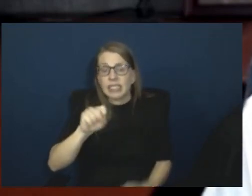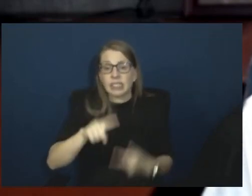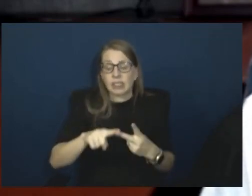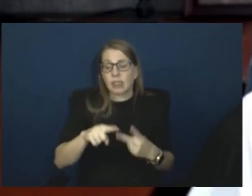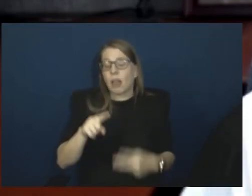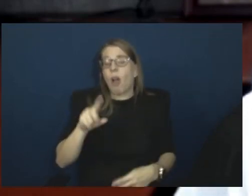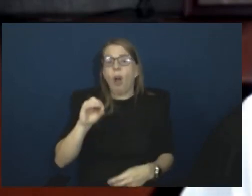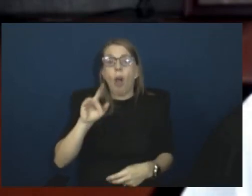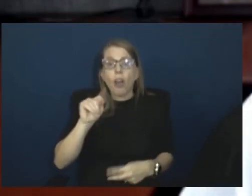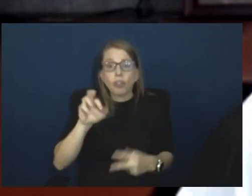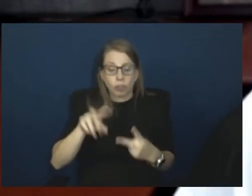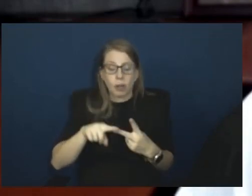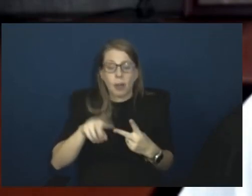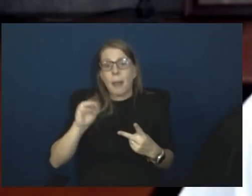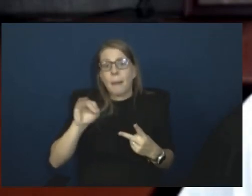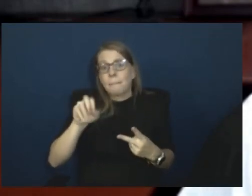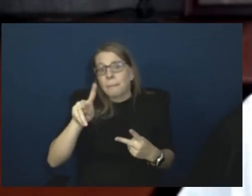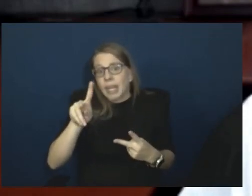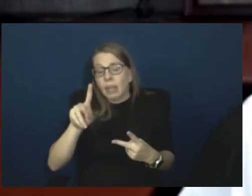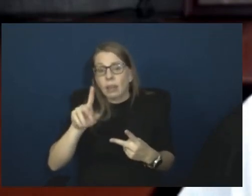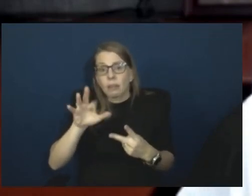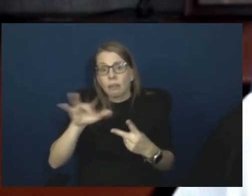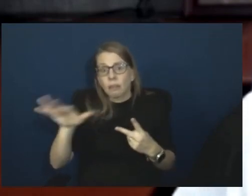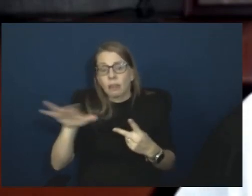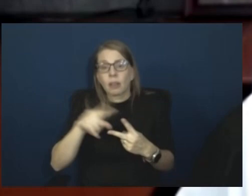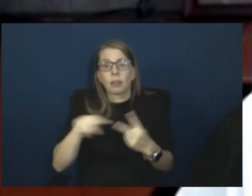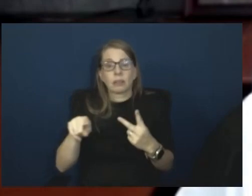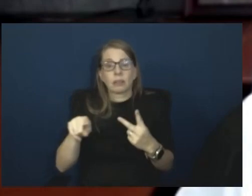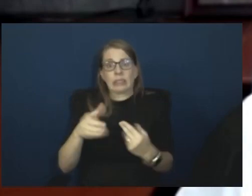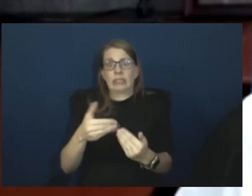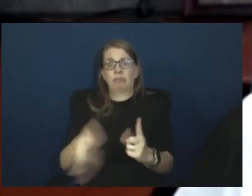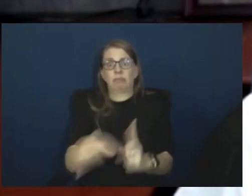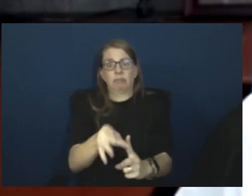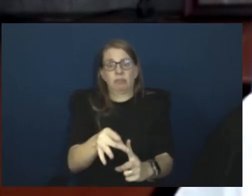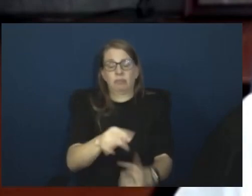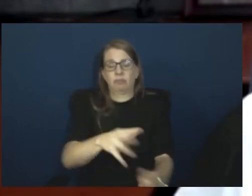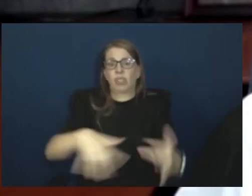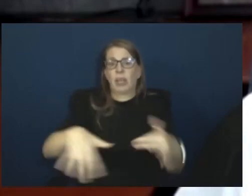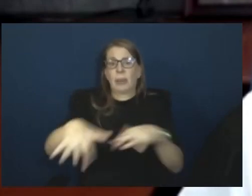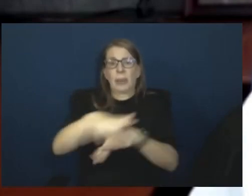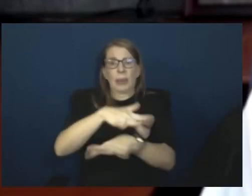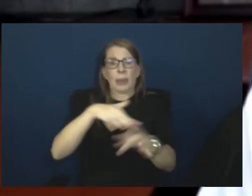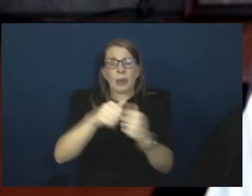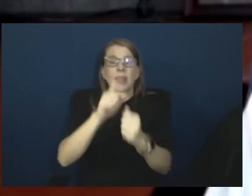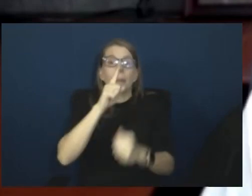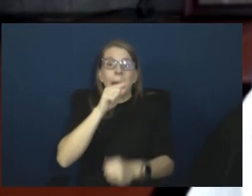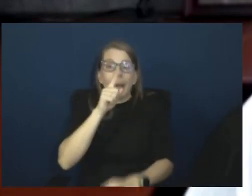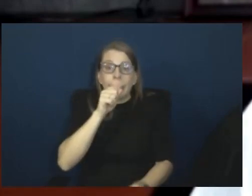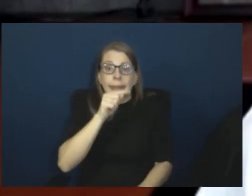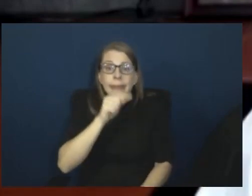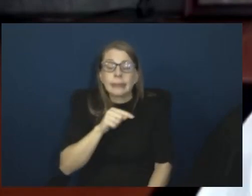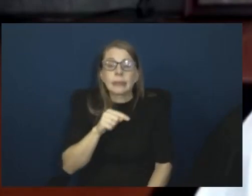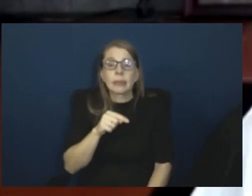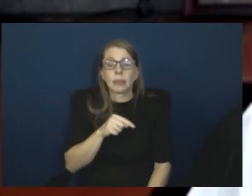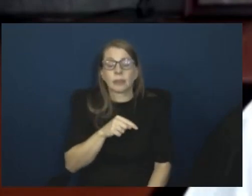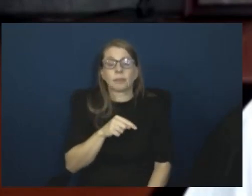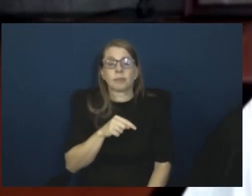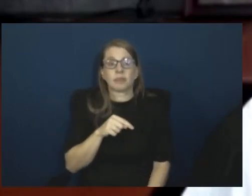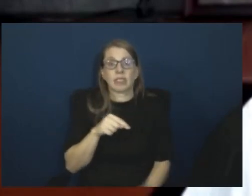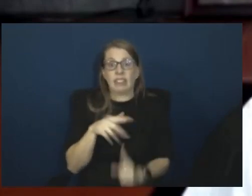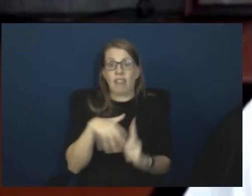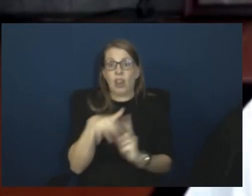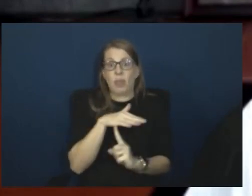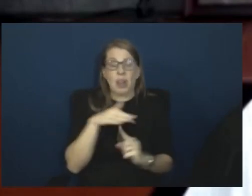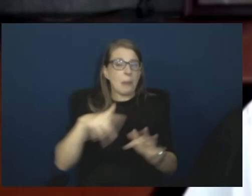also martens, etc., are susceptible. They mingle with mice. You know, in their environment are mice and